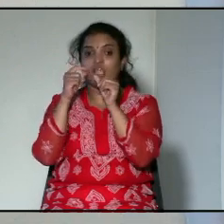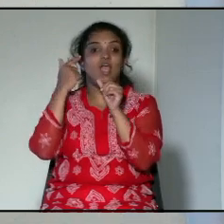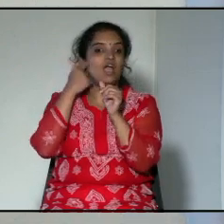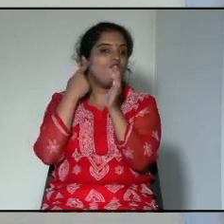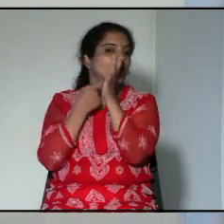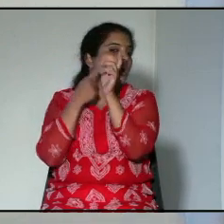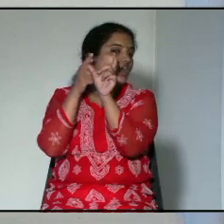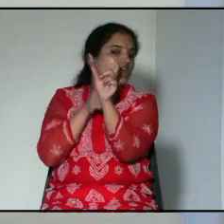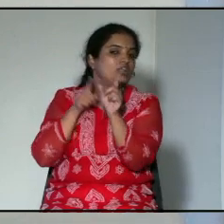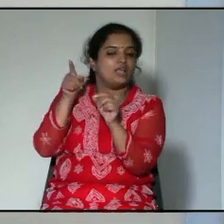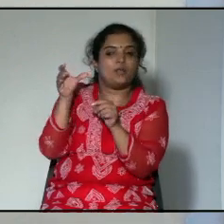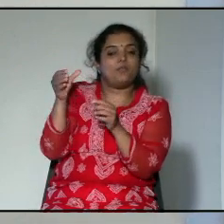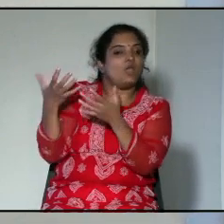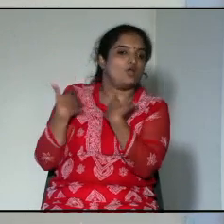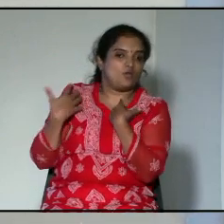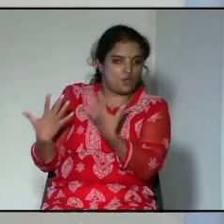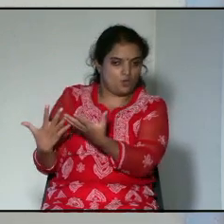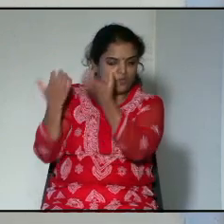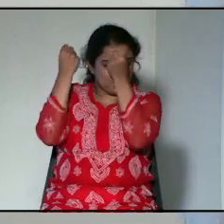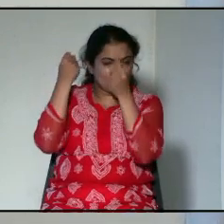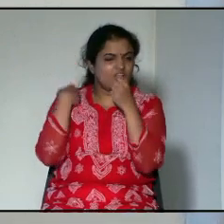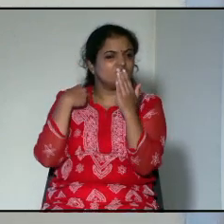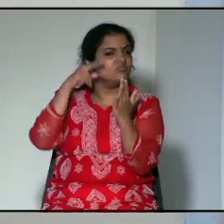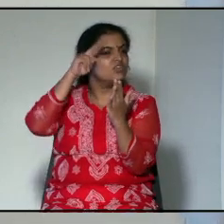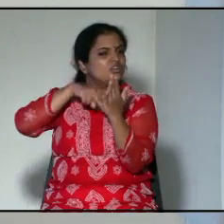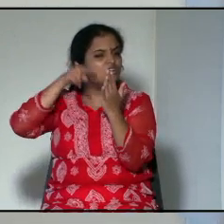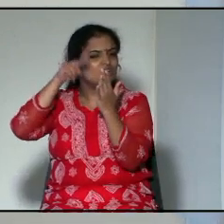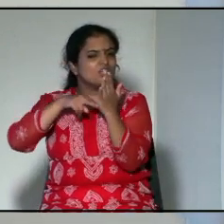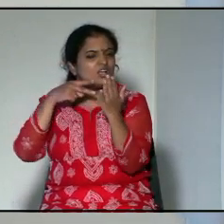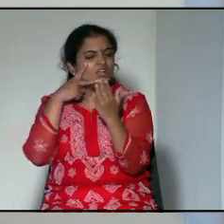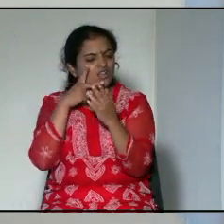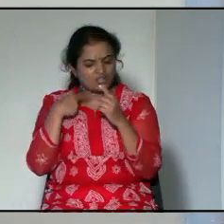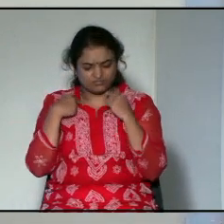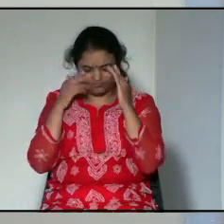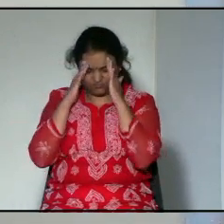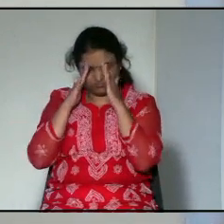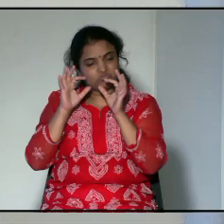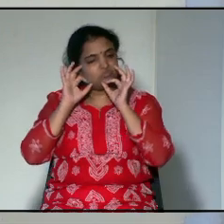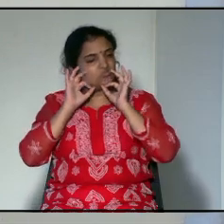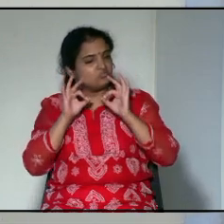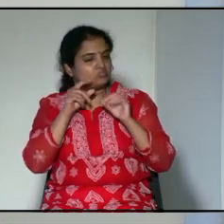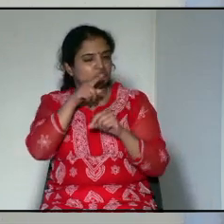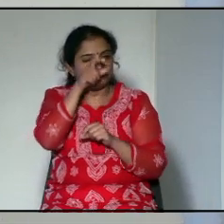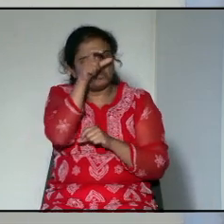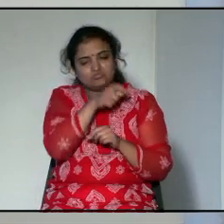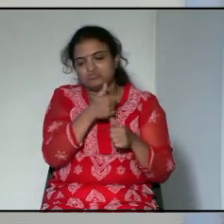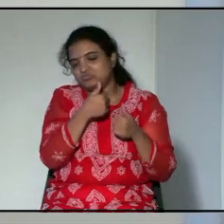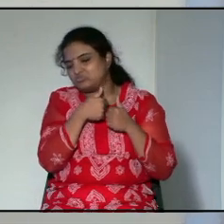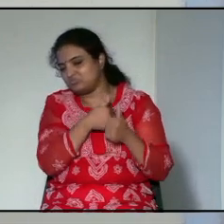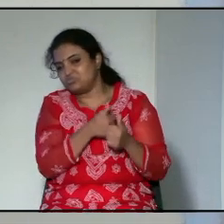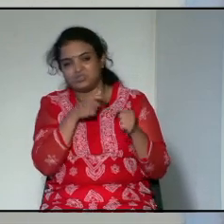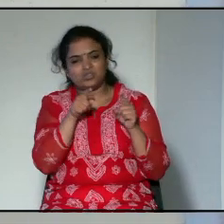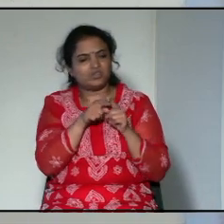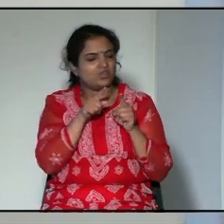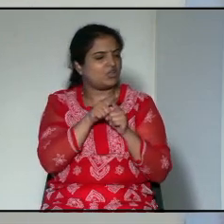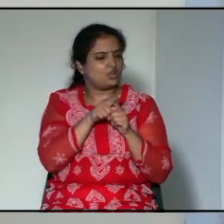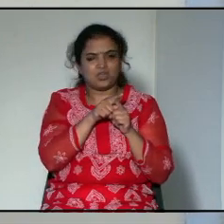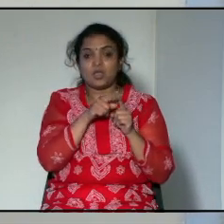and pursued with utmost dedication for the rest of her life. She was a very talented vocalist